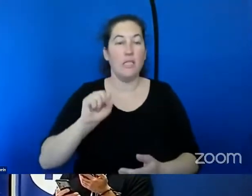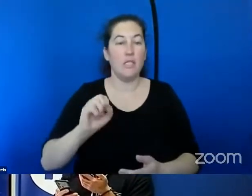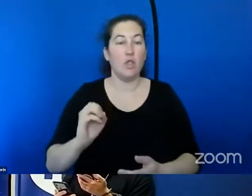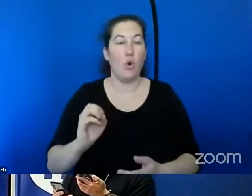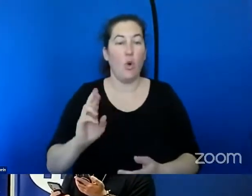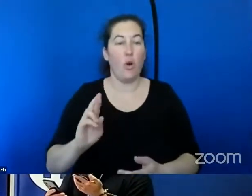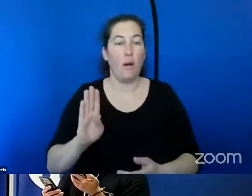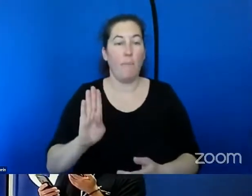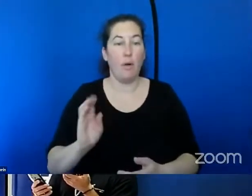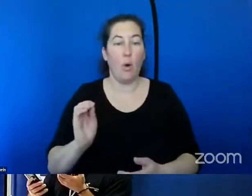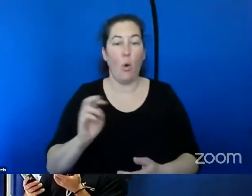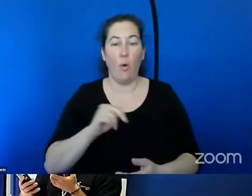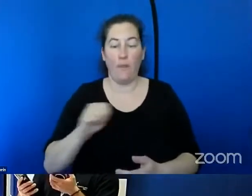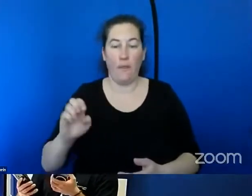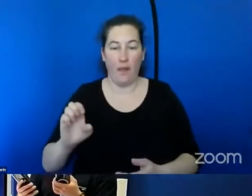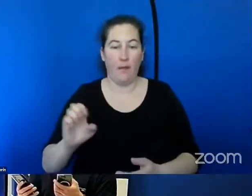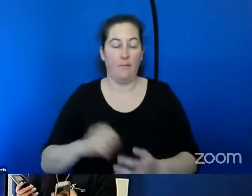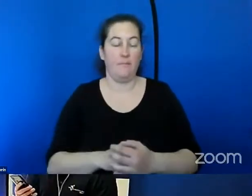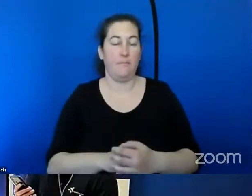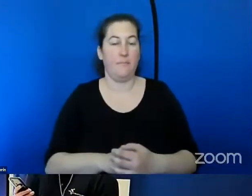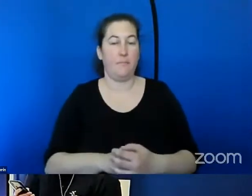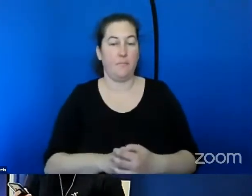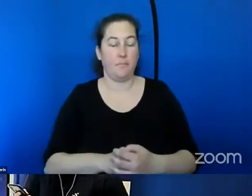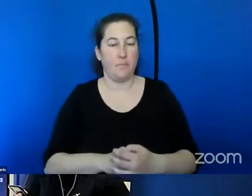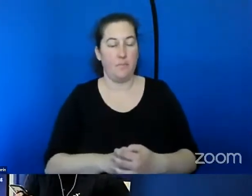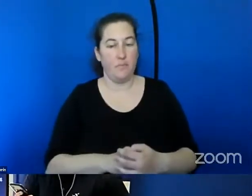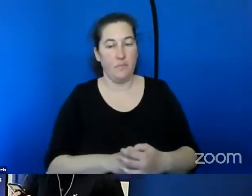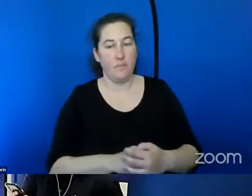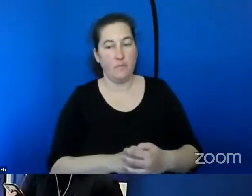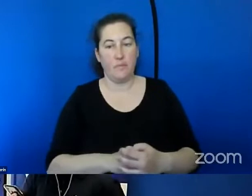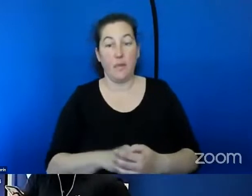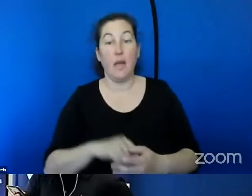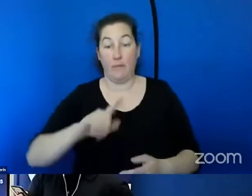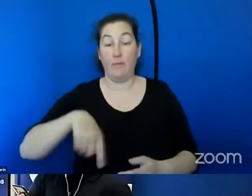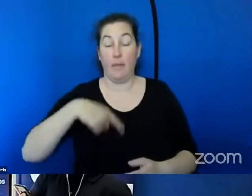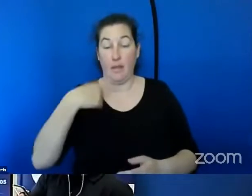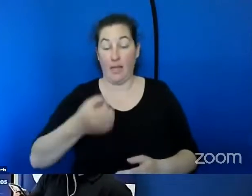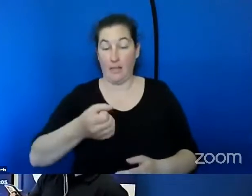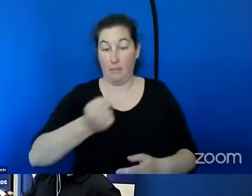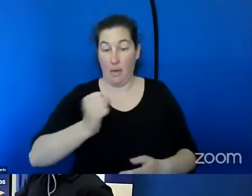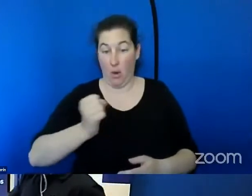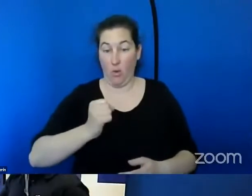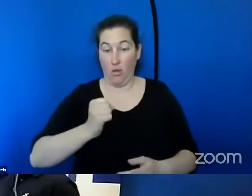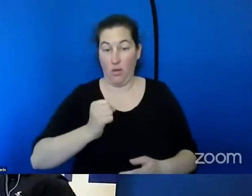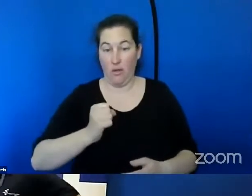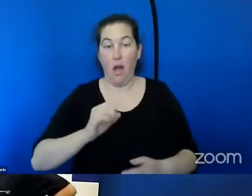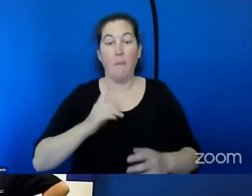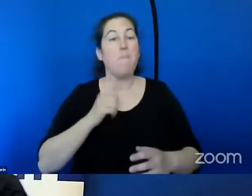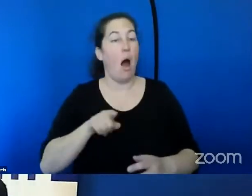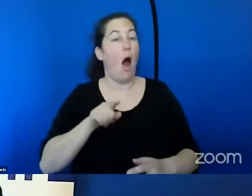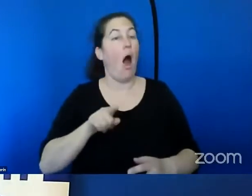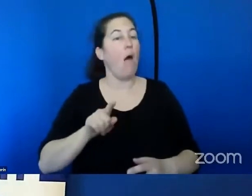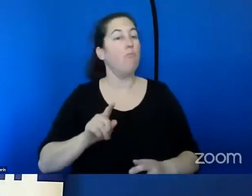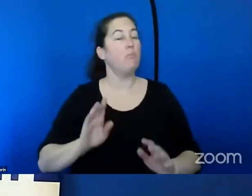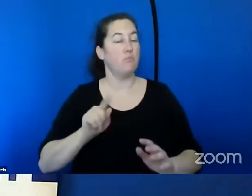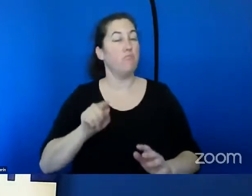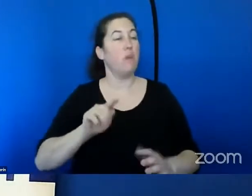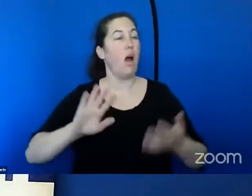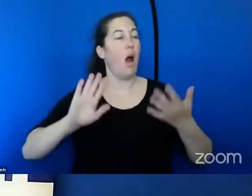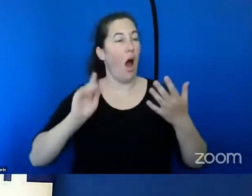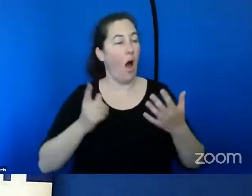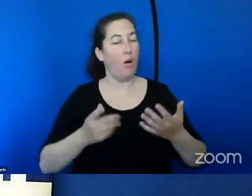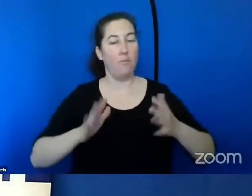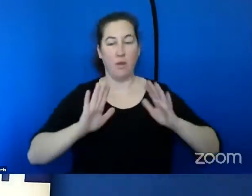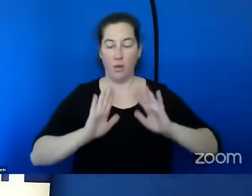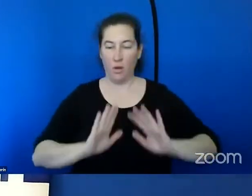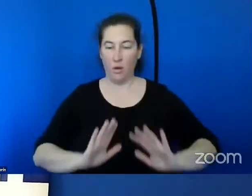he can complete the 8 tasks, is faster. Therefore, Houchet will be pushing it, believe you me. Counting down for the start of